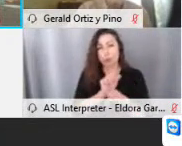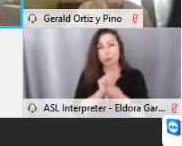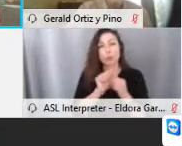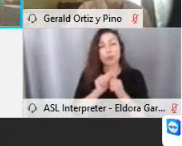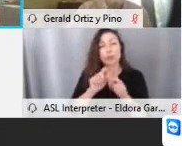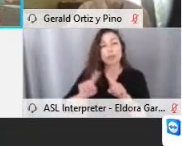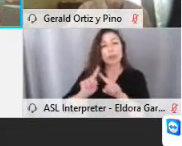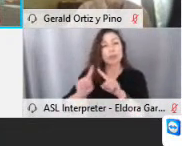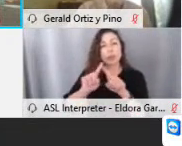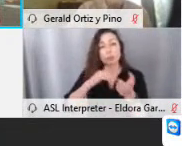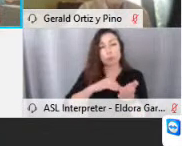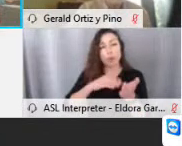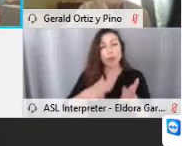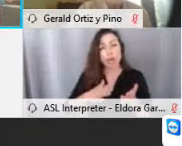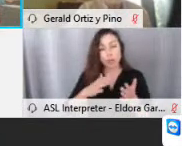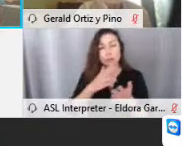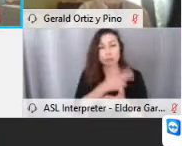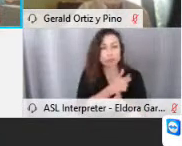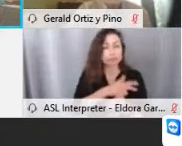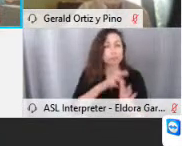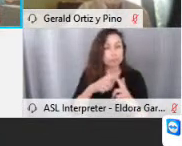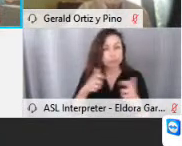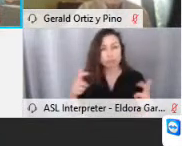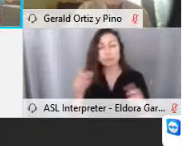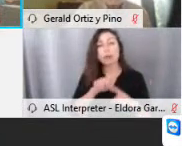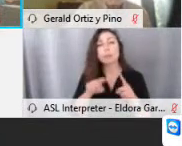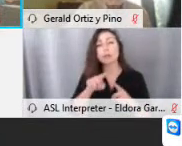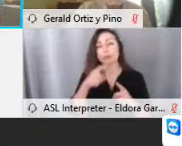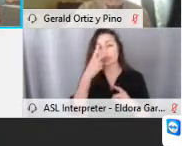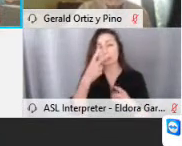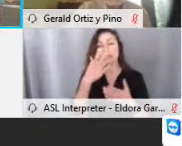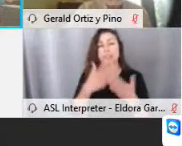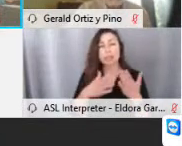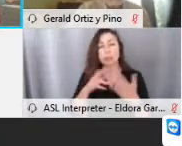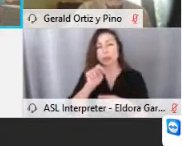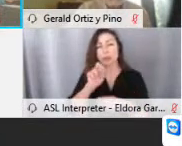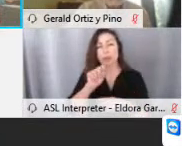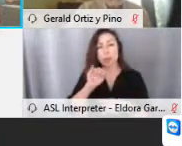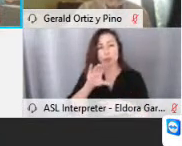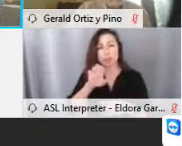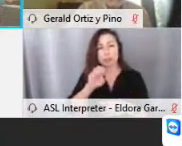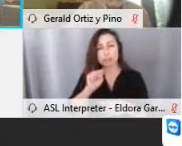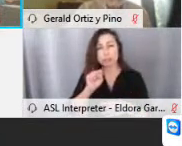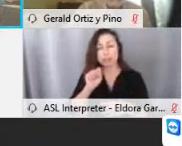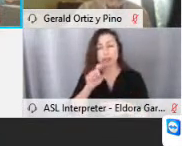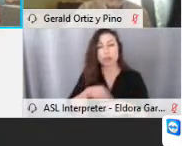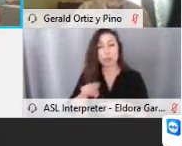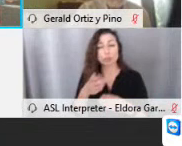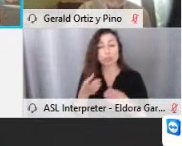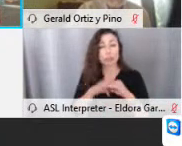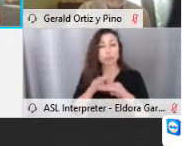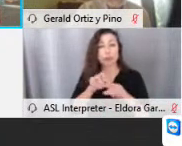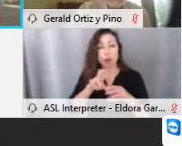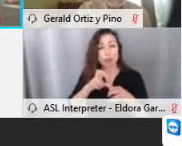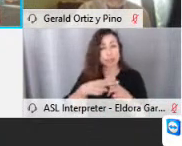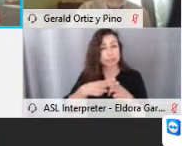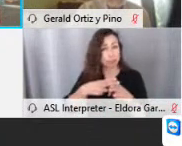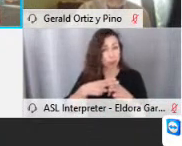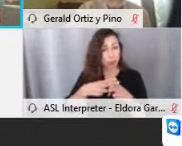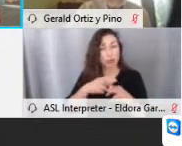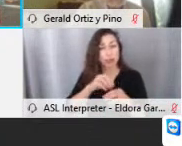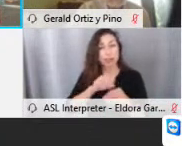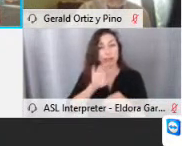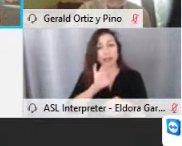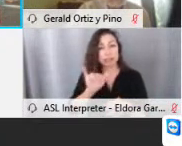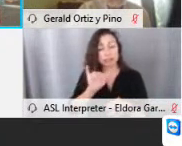providers, but many of you have probably seen the notices. So those rate increases are temporary, like I said, in fiscal